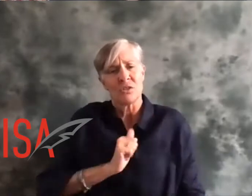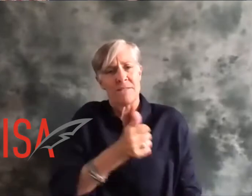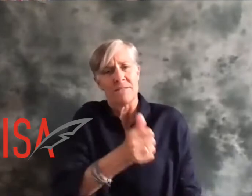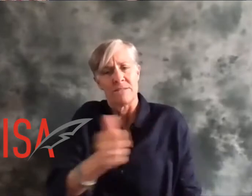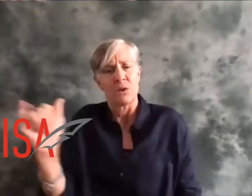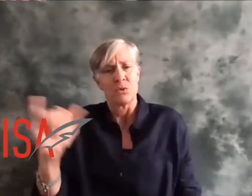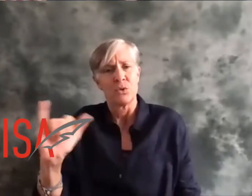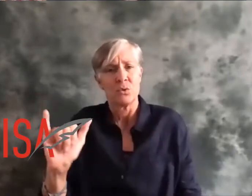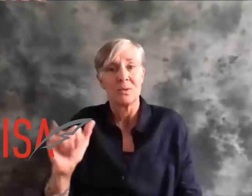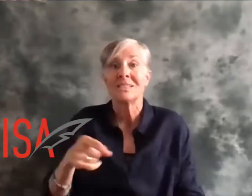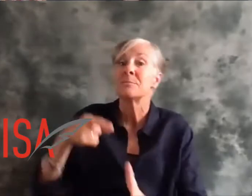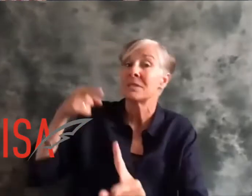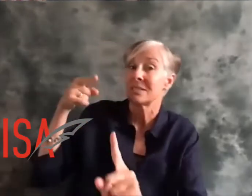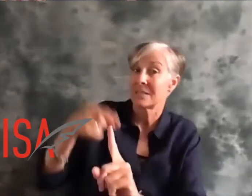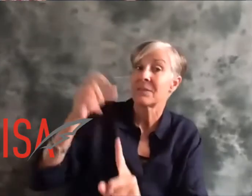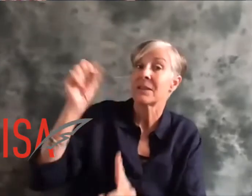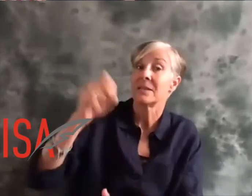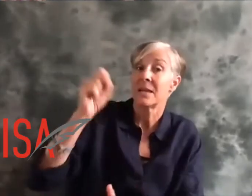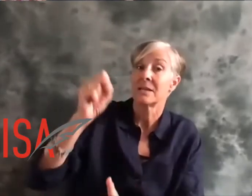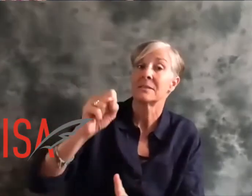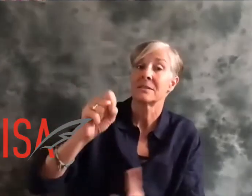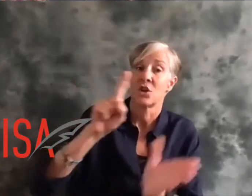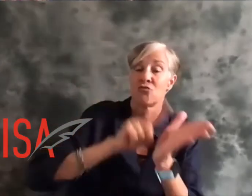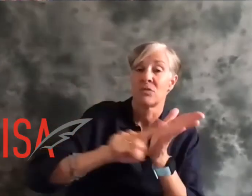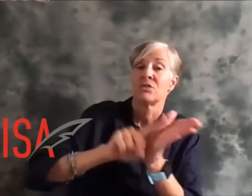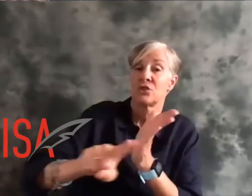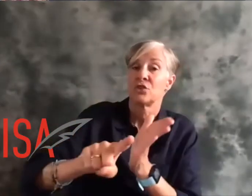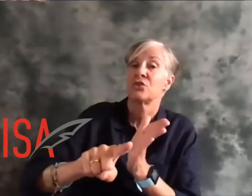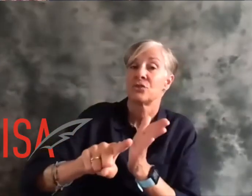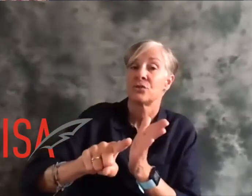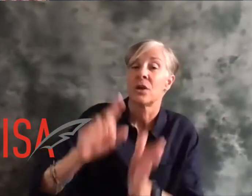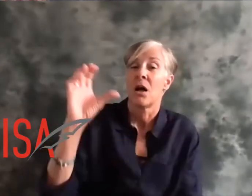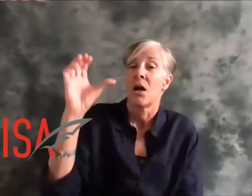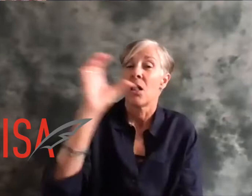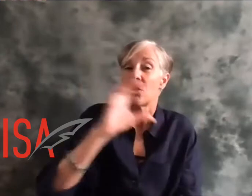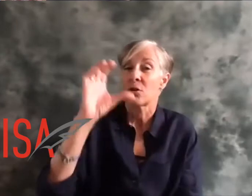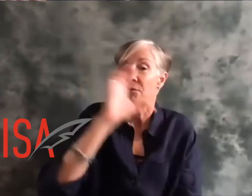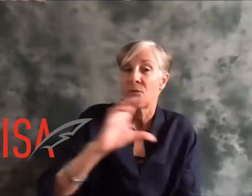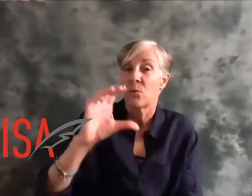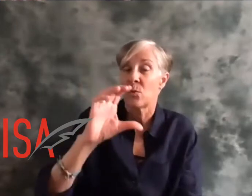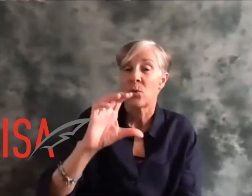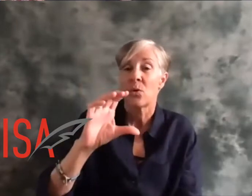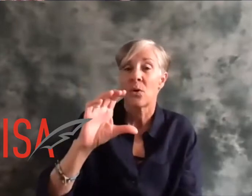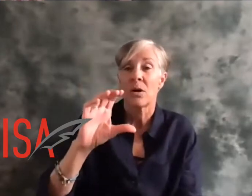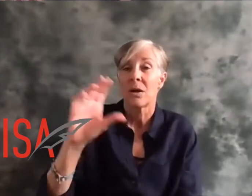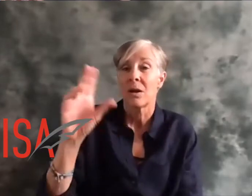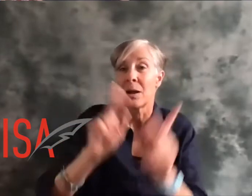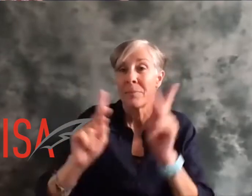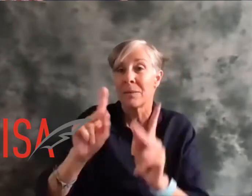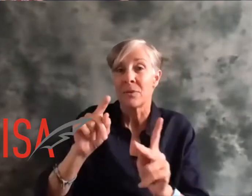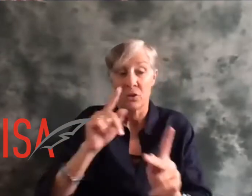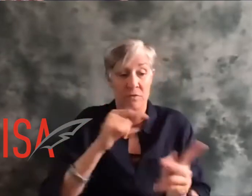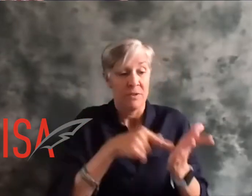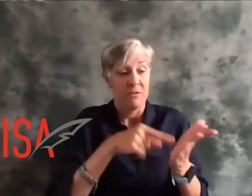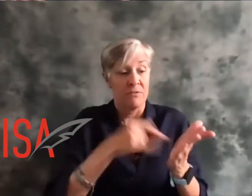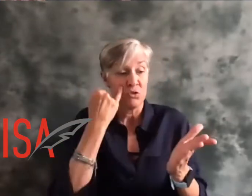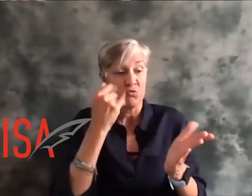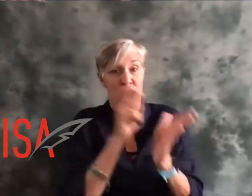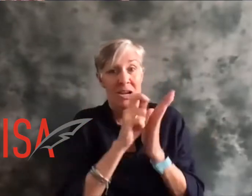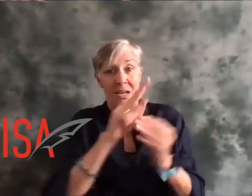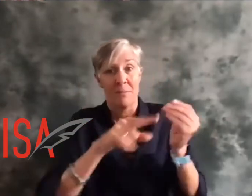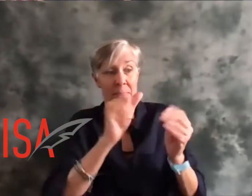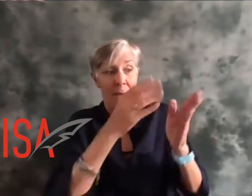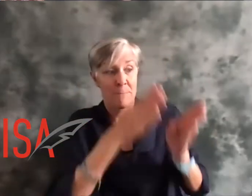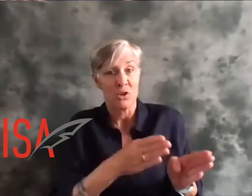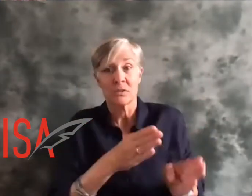absolutely. Specifically about research, look for sources from the people you're writing about.